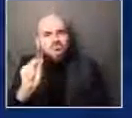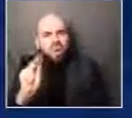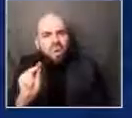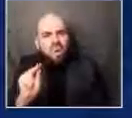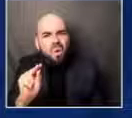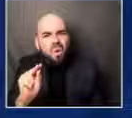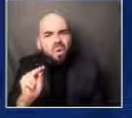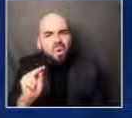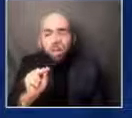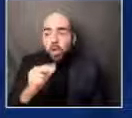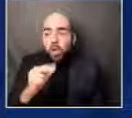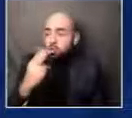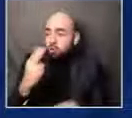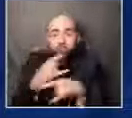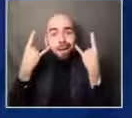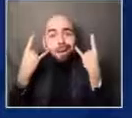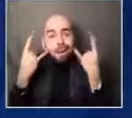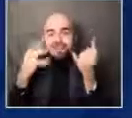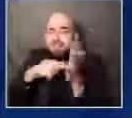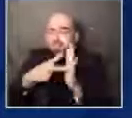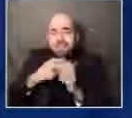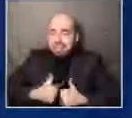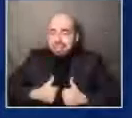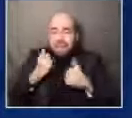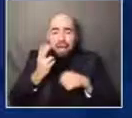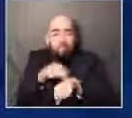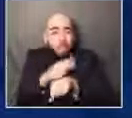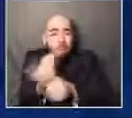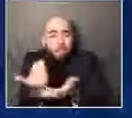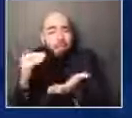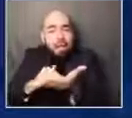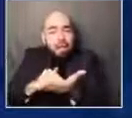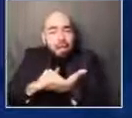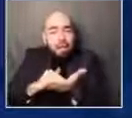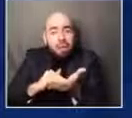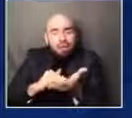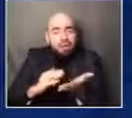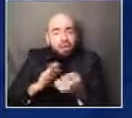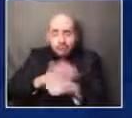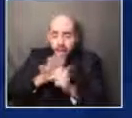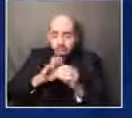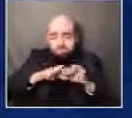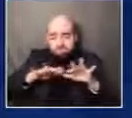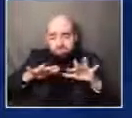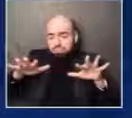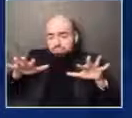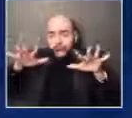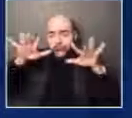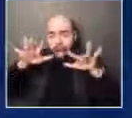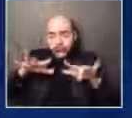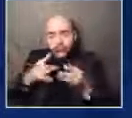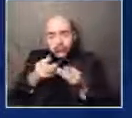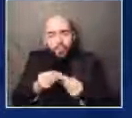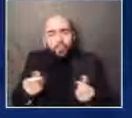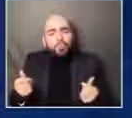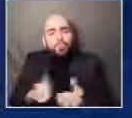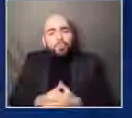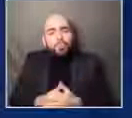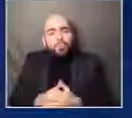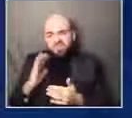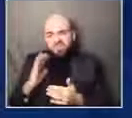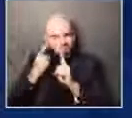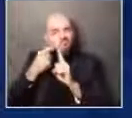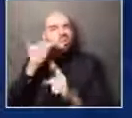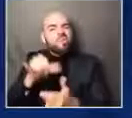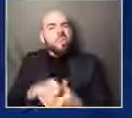normal life. The goal is to get back to normal as fast as possible. And masks are critical in